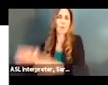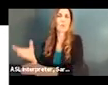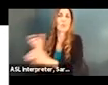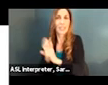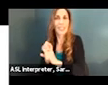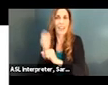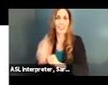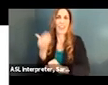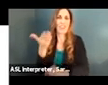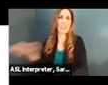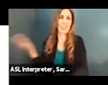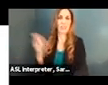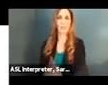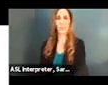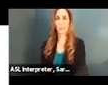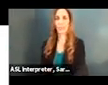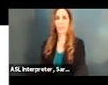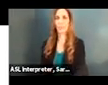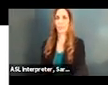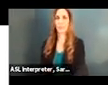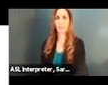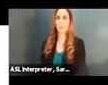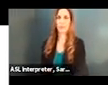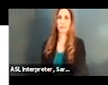for good. Our